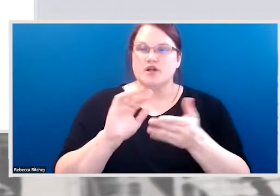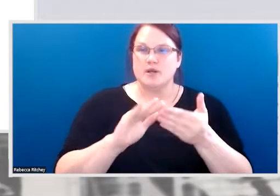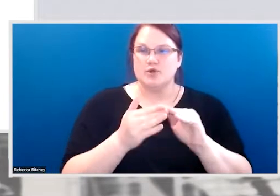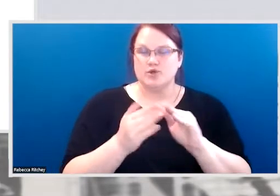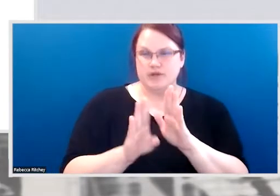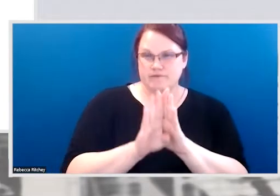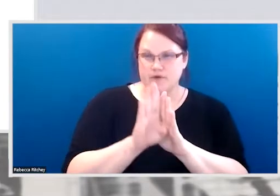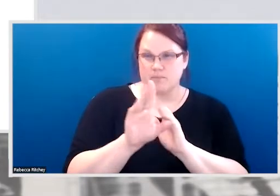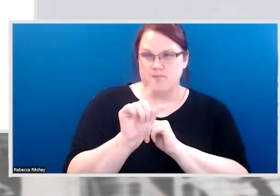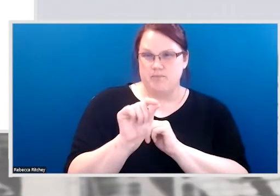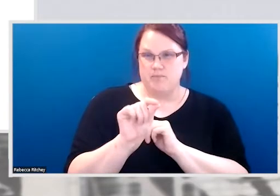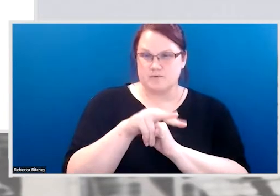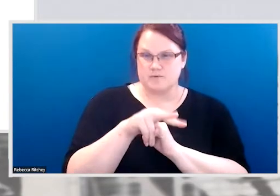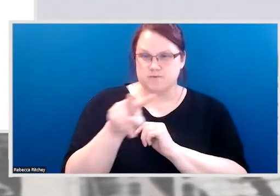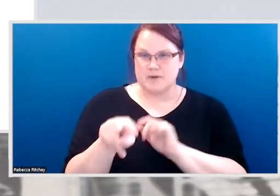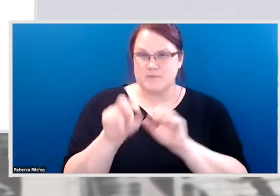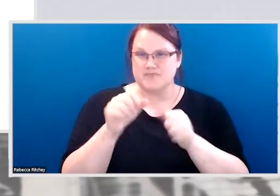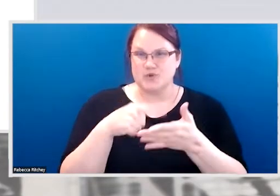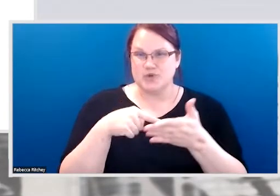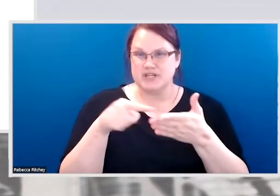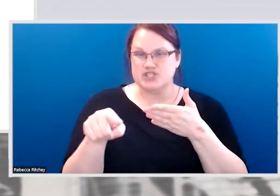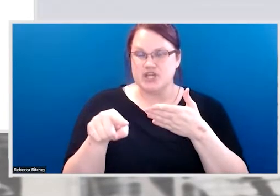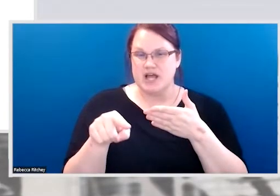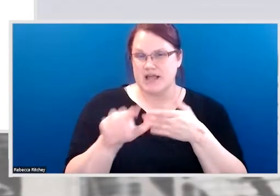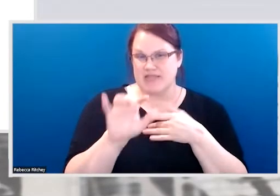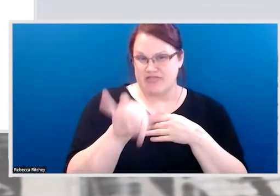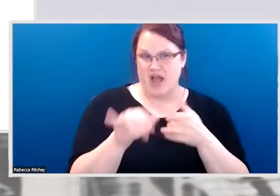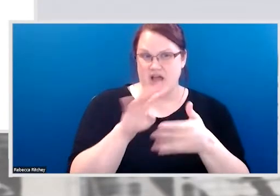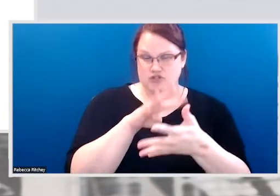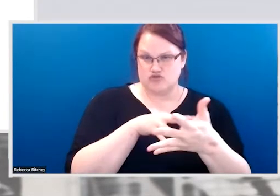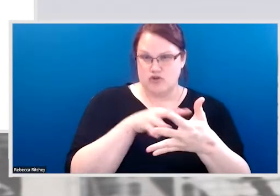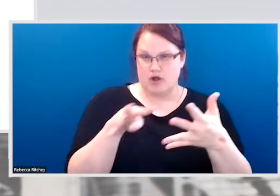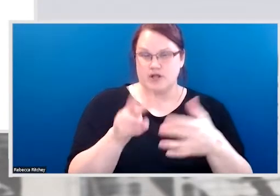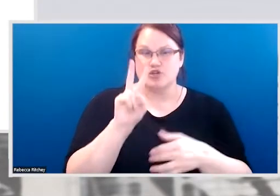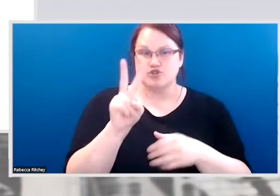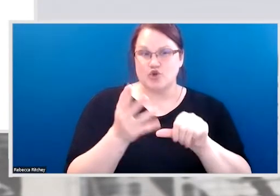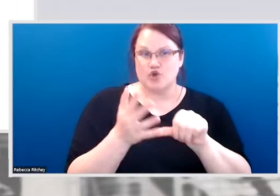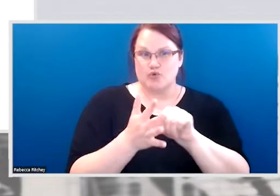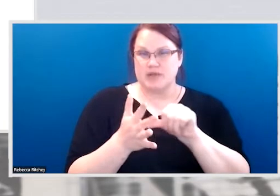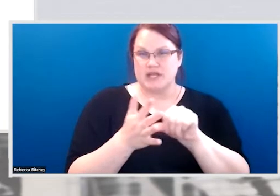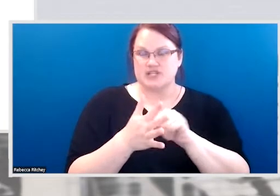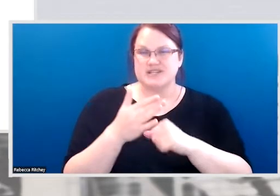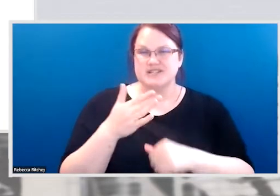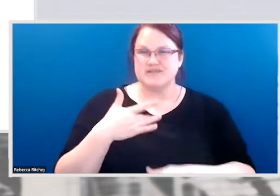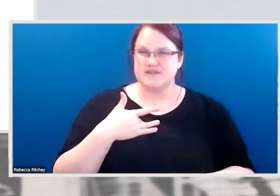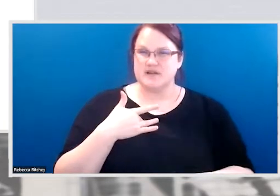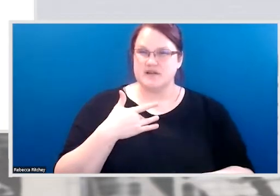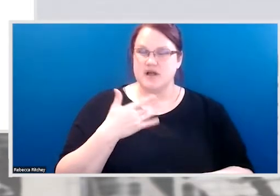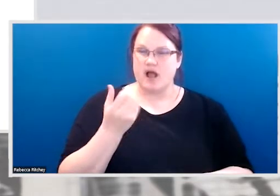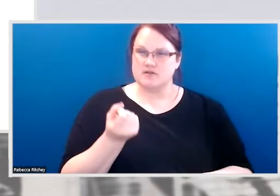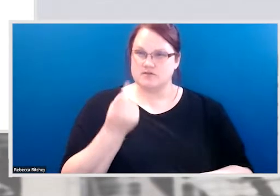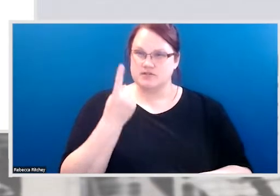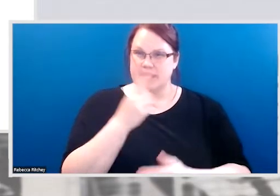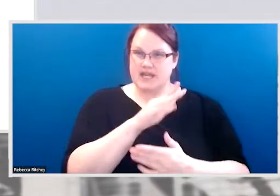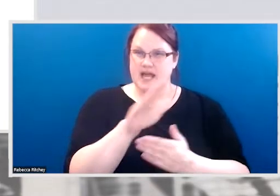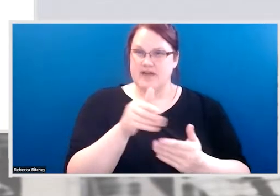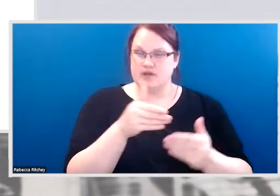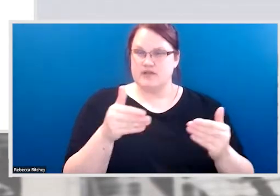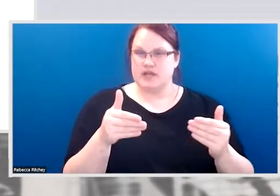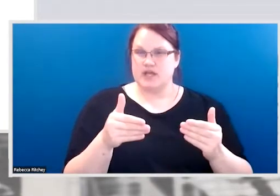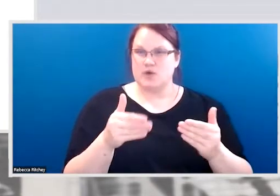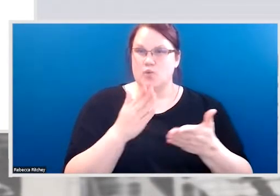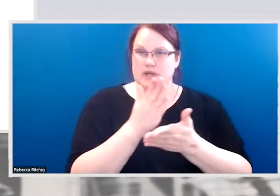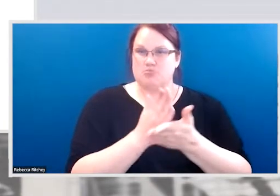in 2022, you can check out this appendix and in 2 pages get a sense of everything that we budgeted those funds